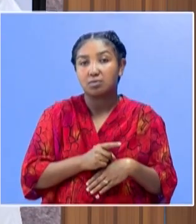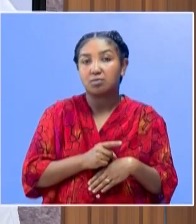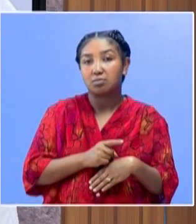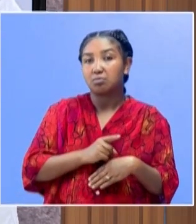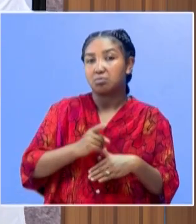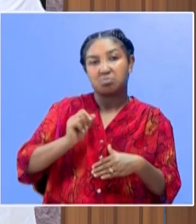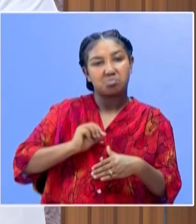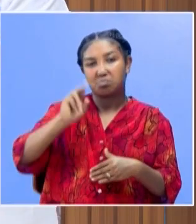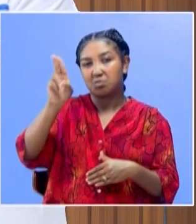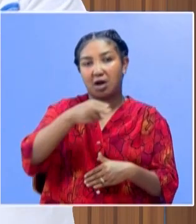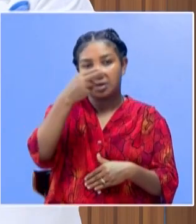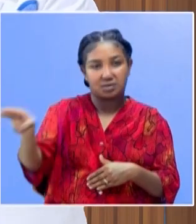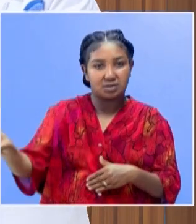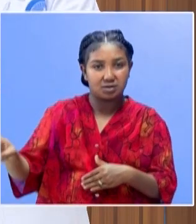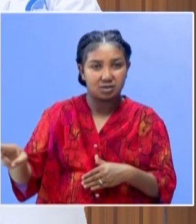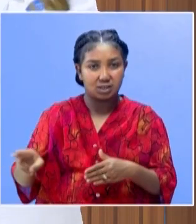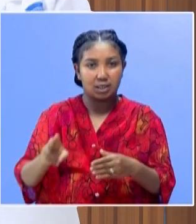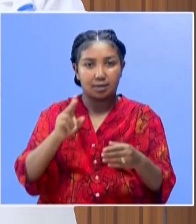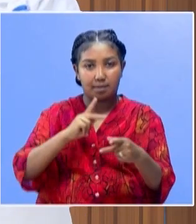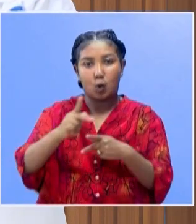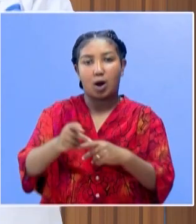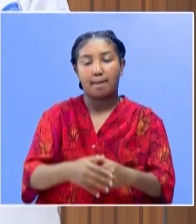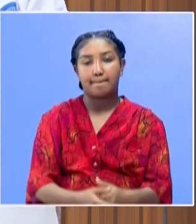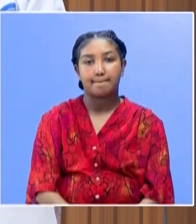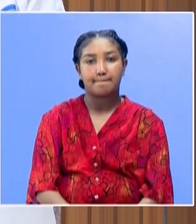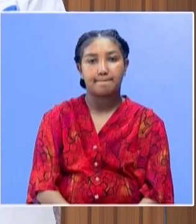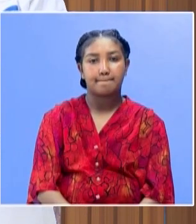Yes, we will cancel our program.